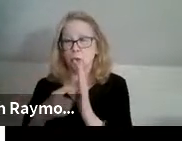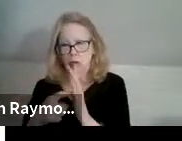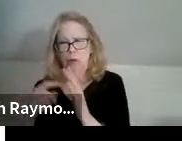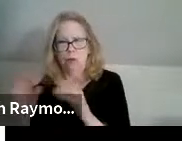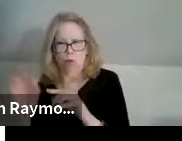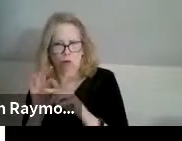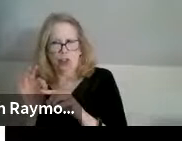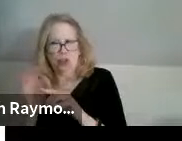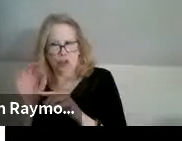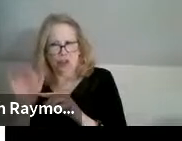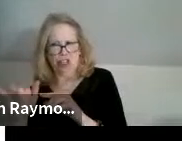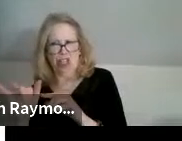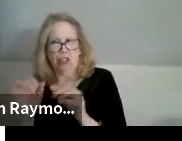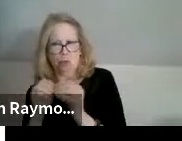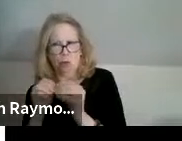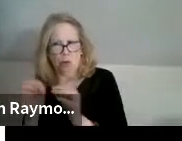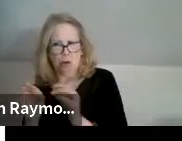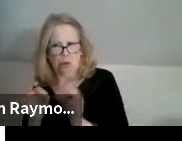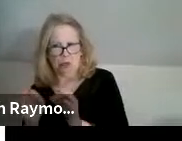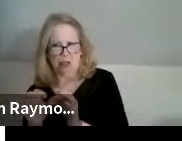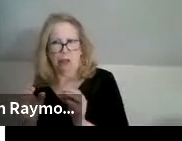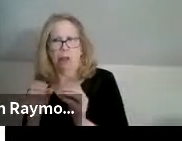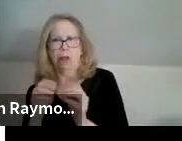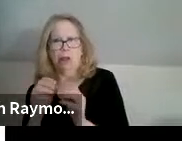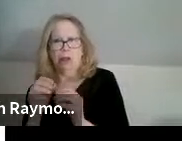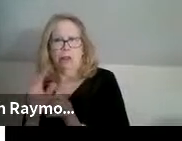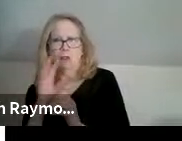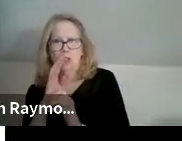So the speech output enabled.